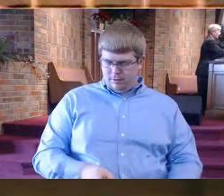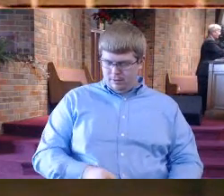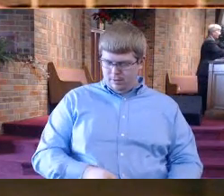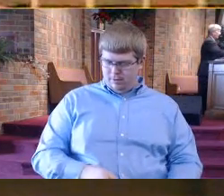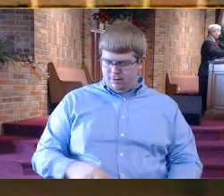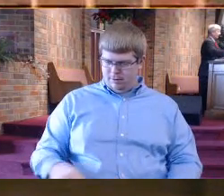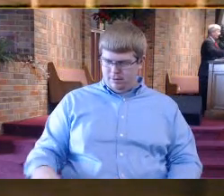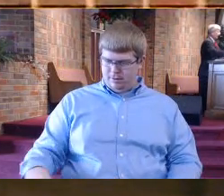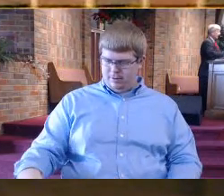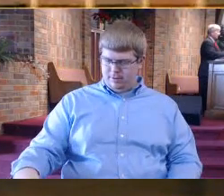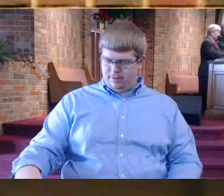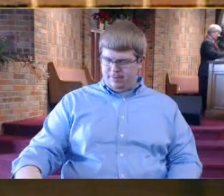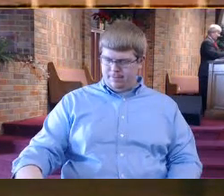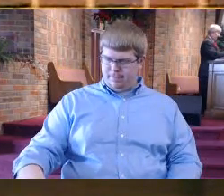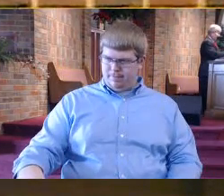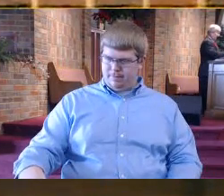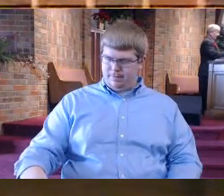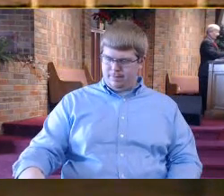Very good.